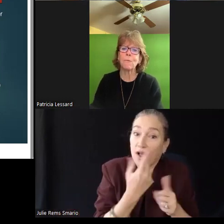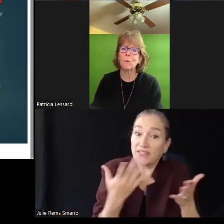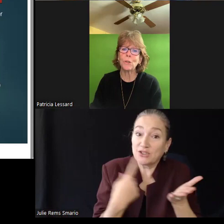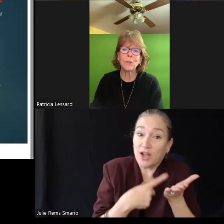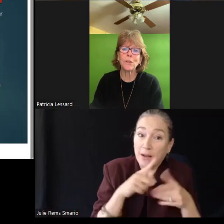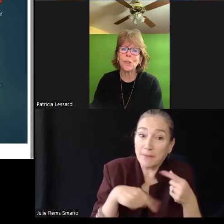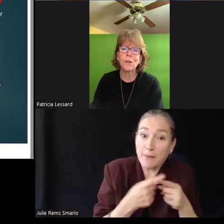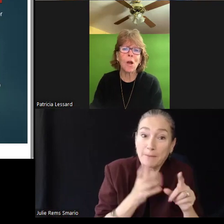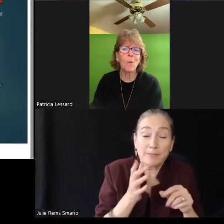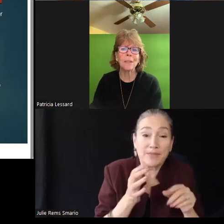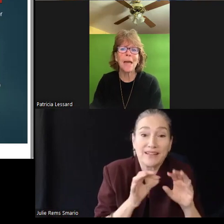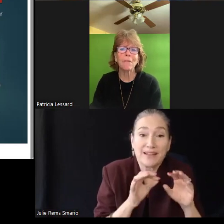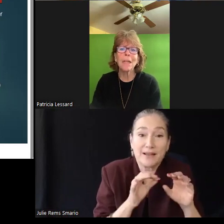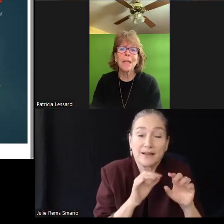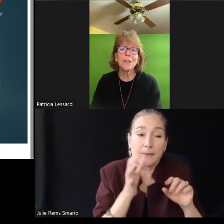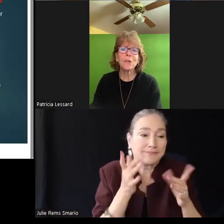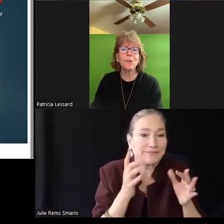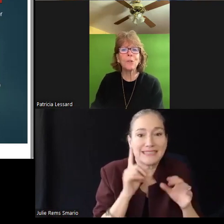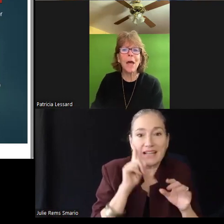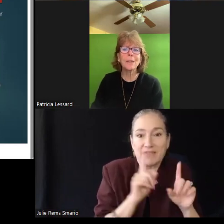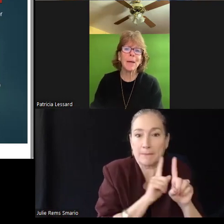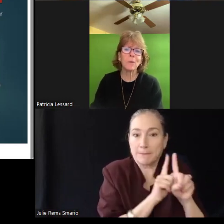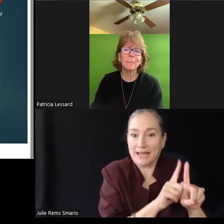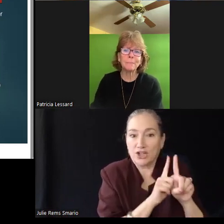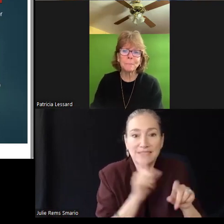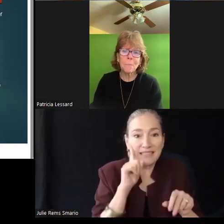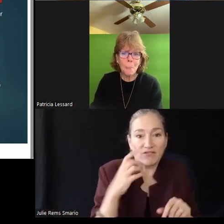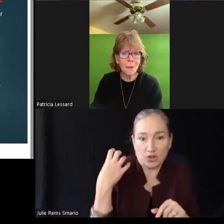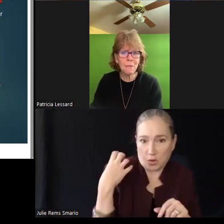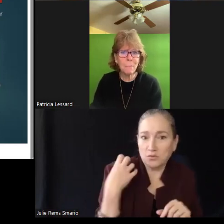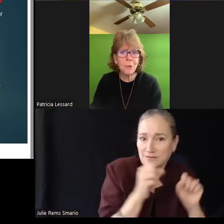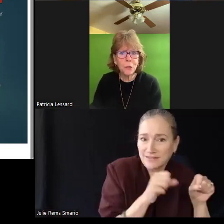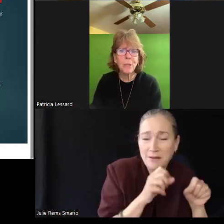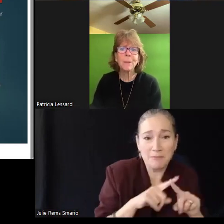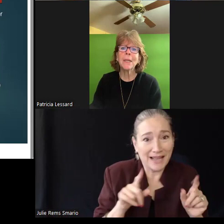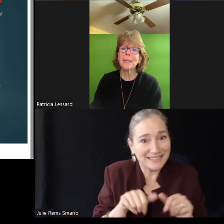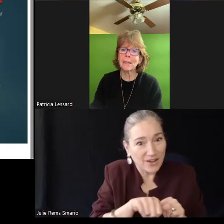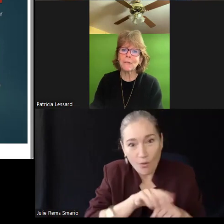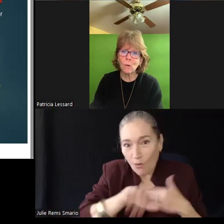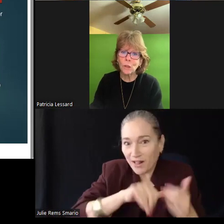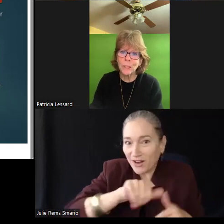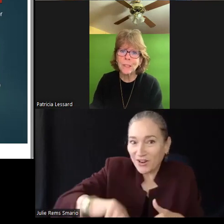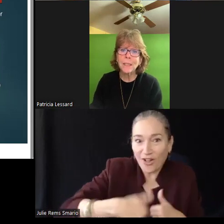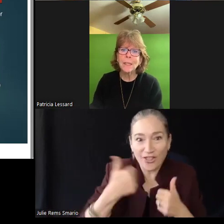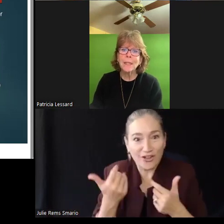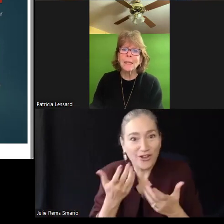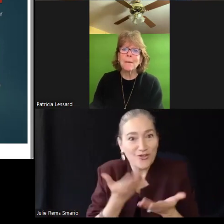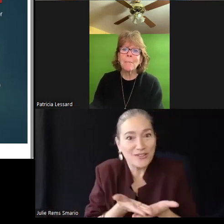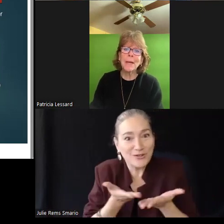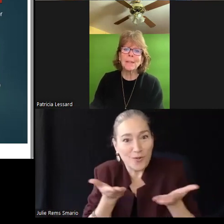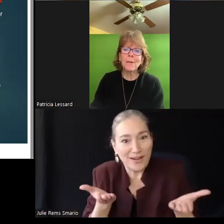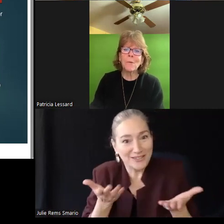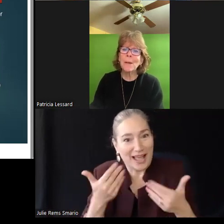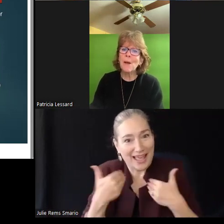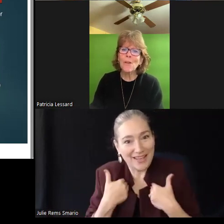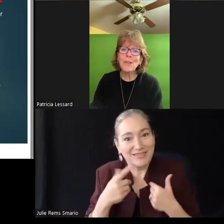that folks use is just not always enough. And so you talked about deaf mentorship, deaf coaches,